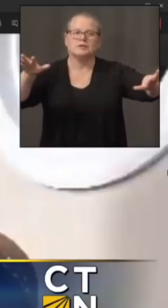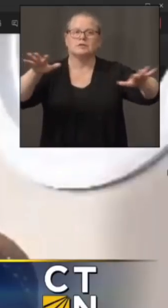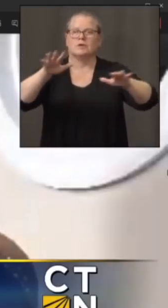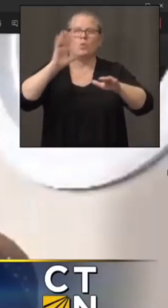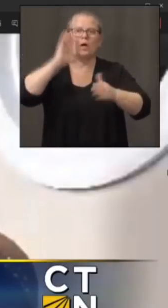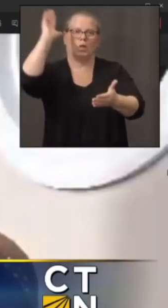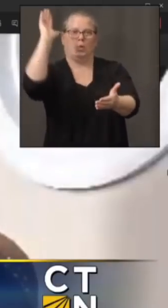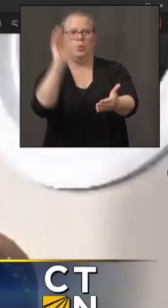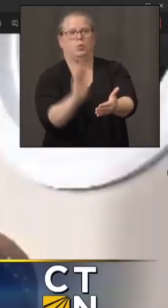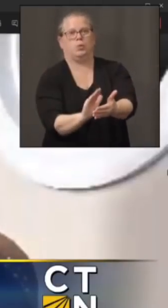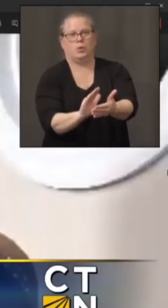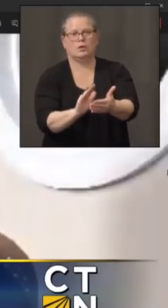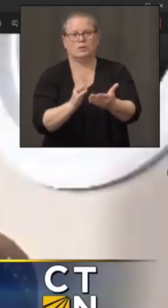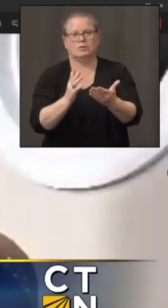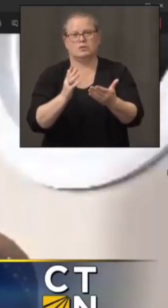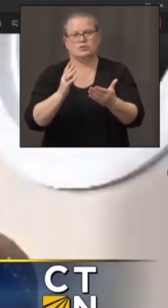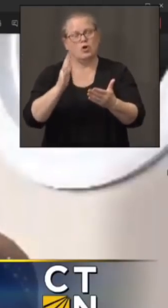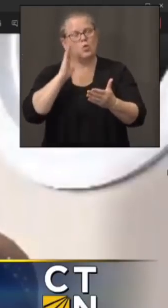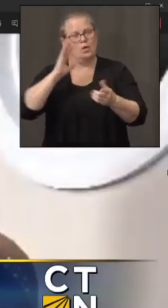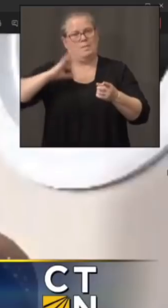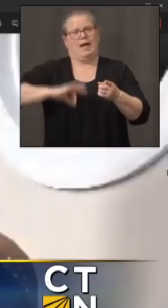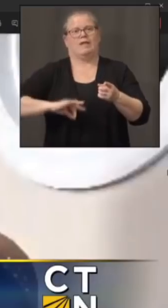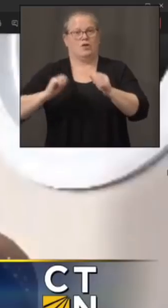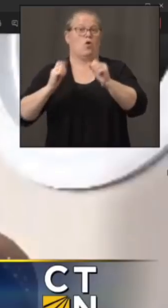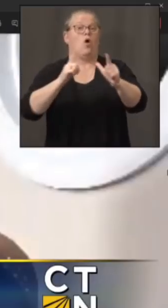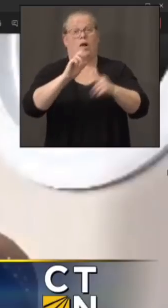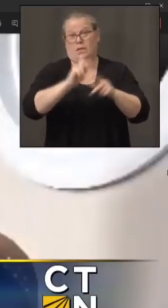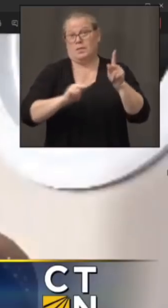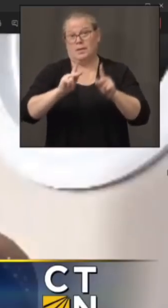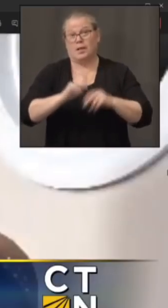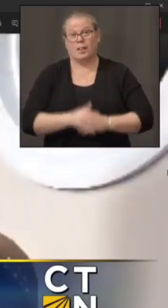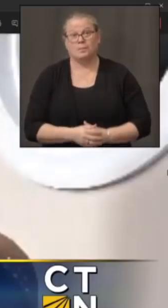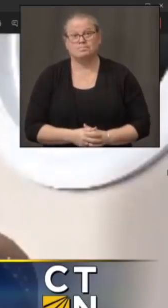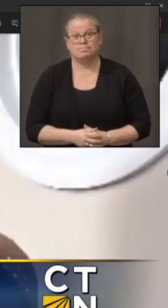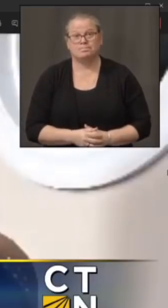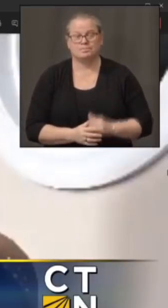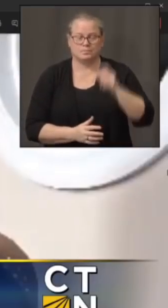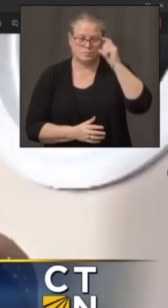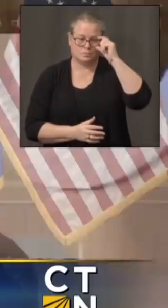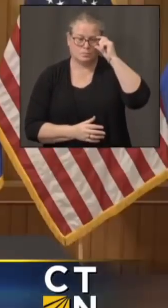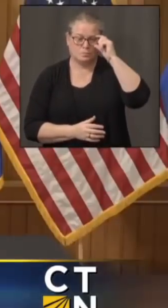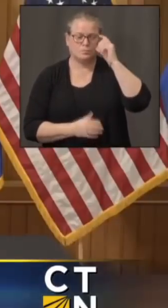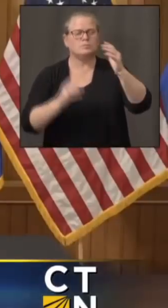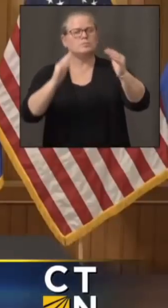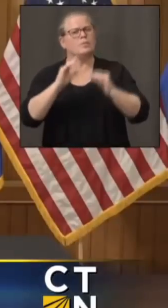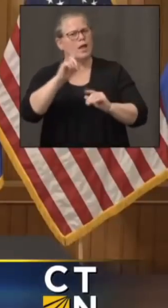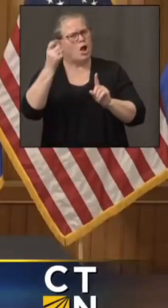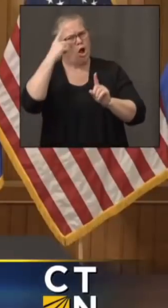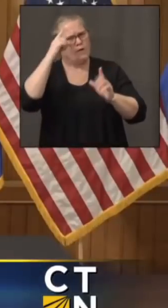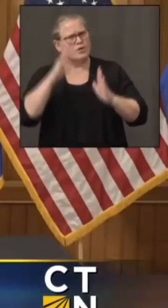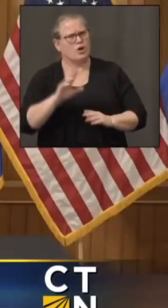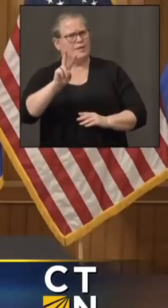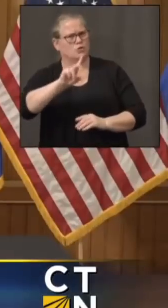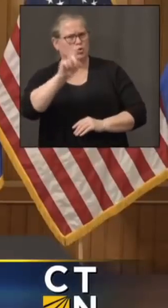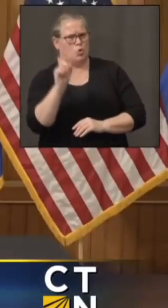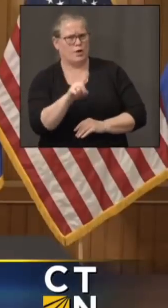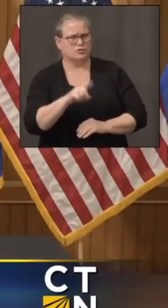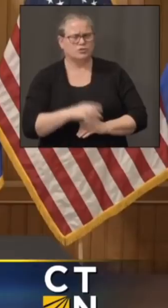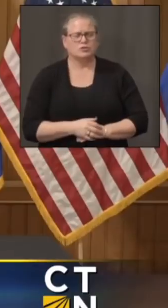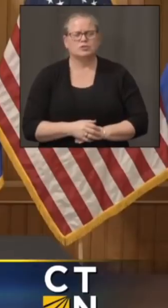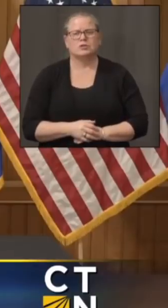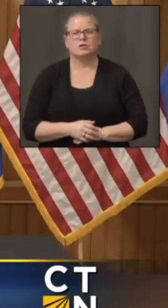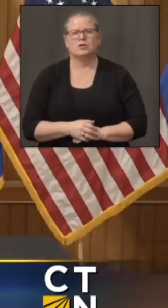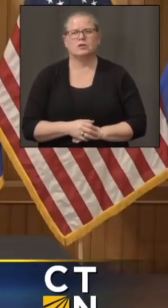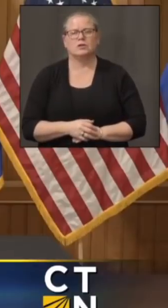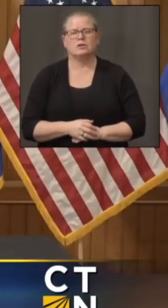more population level benefit. And Governor, I've just got two questions for you real quick. First off, in terms of